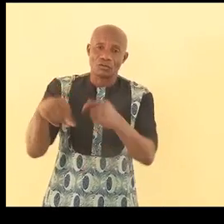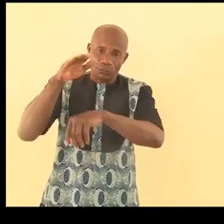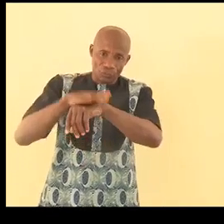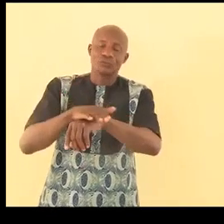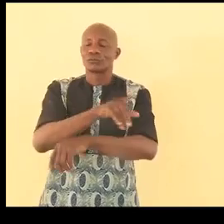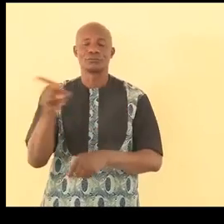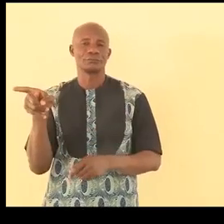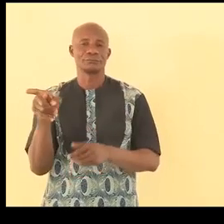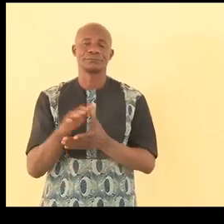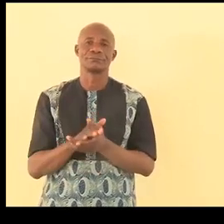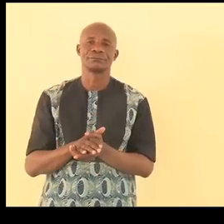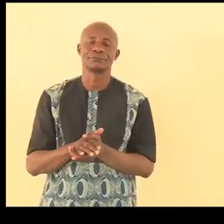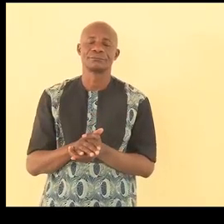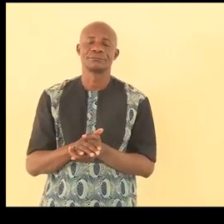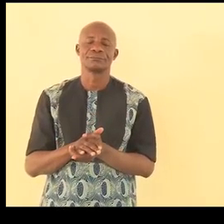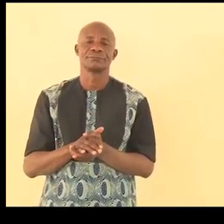upon you and overtake you.